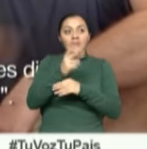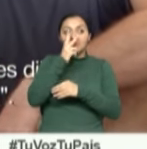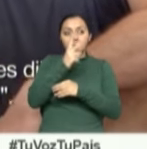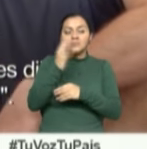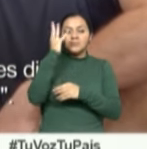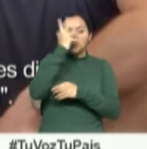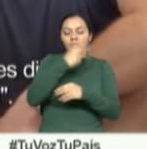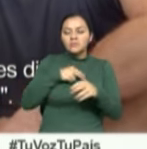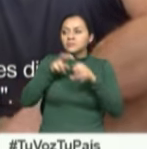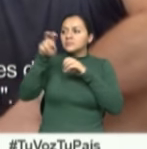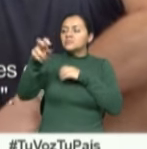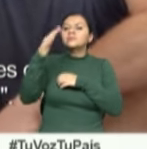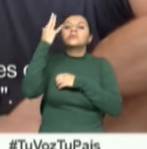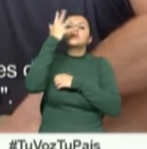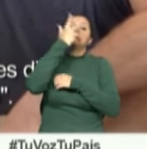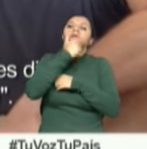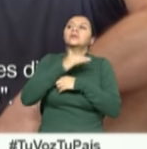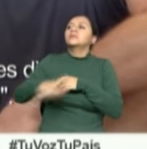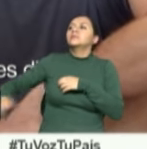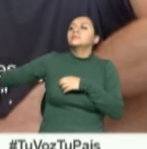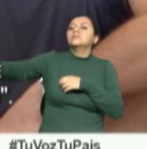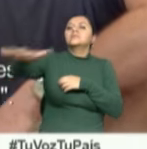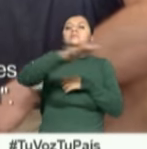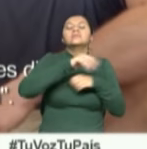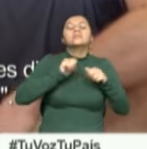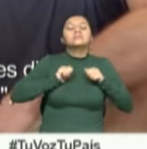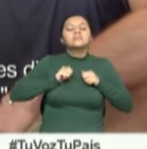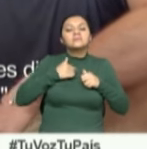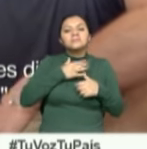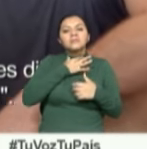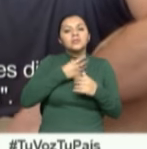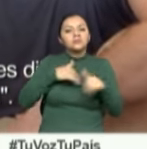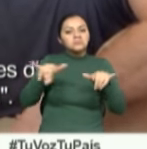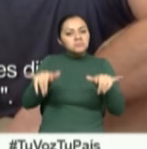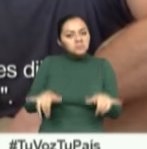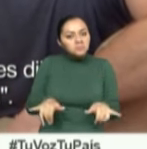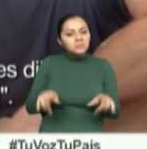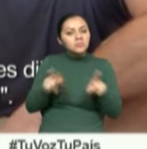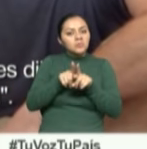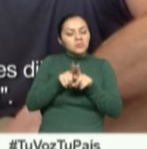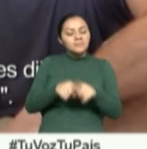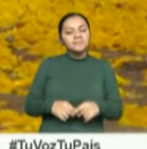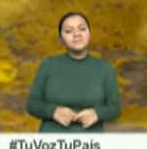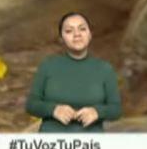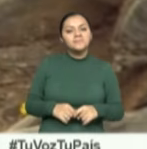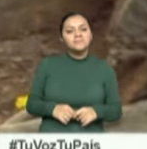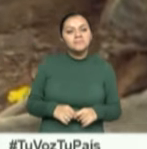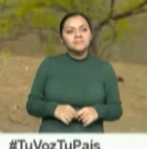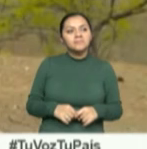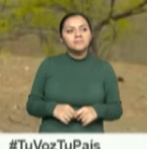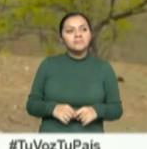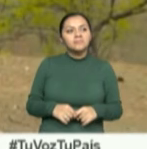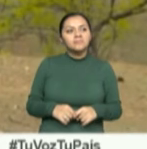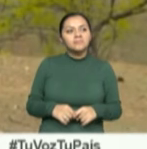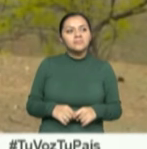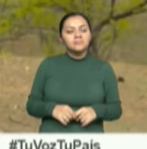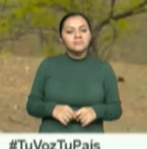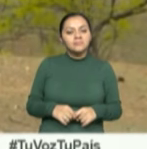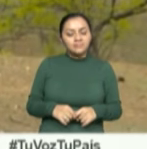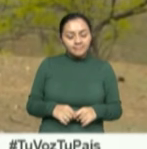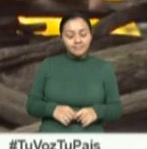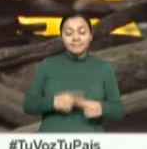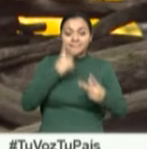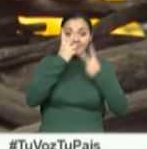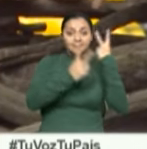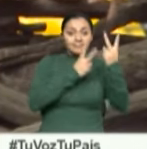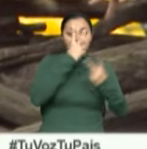the second I started to see all the trees, I turned to her and I said, it's totally worth it. El recorrido,